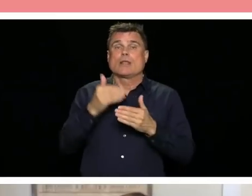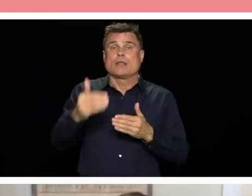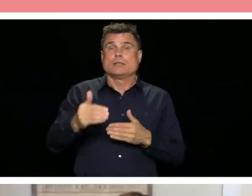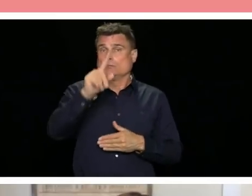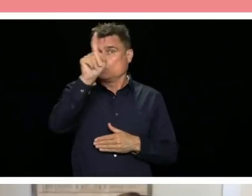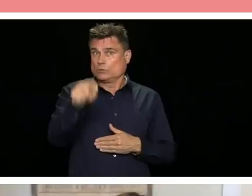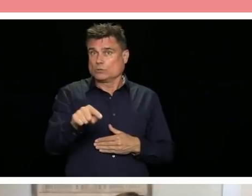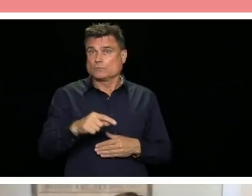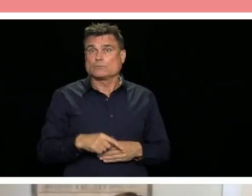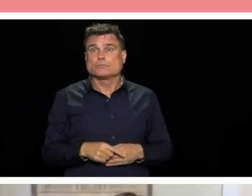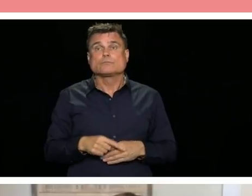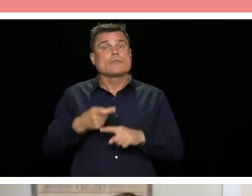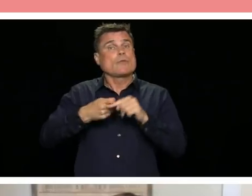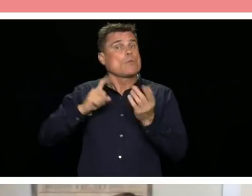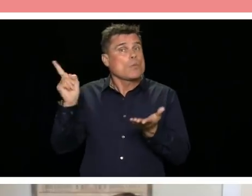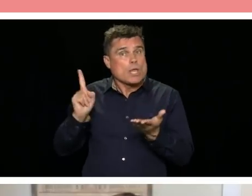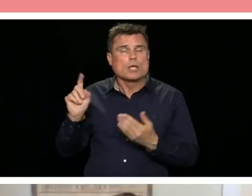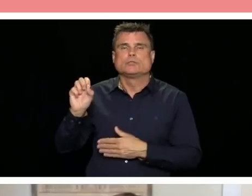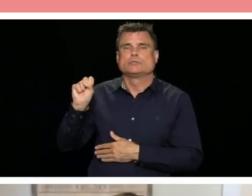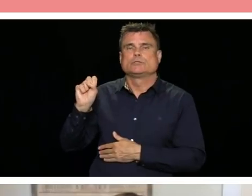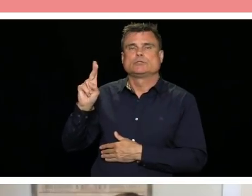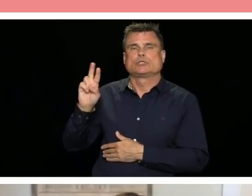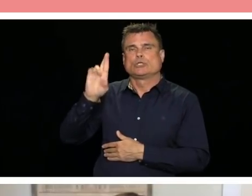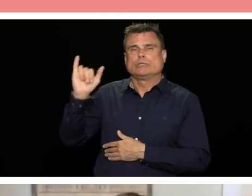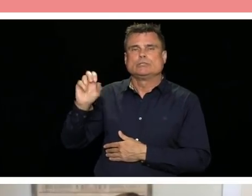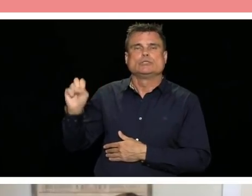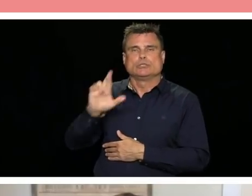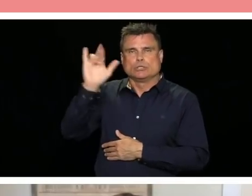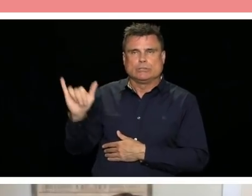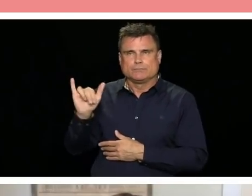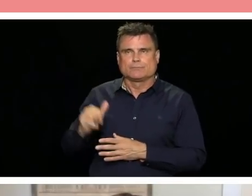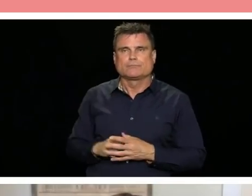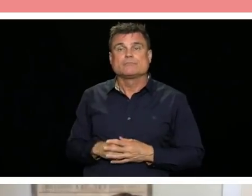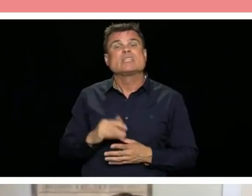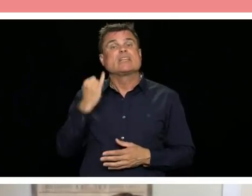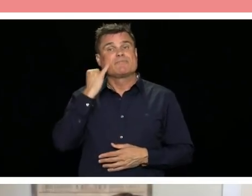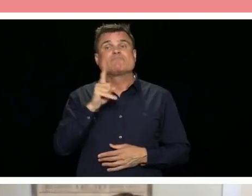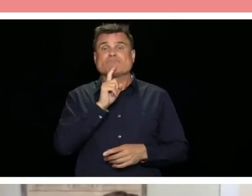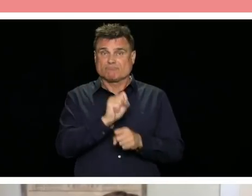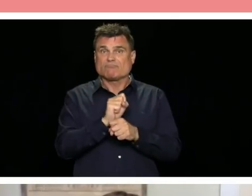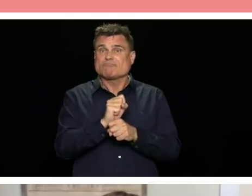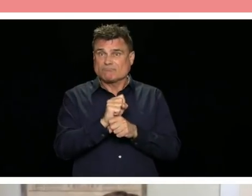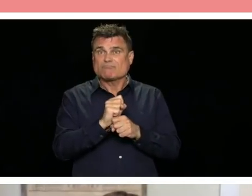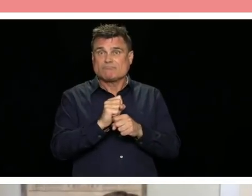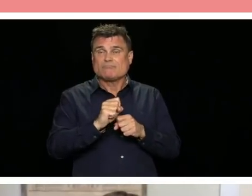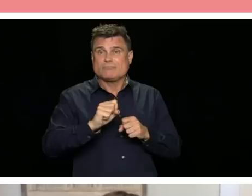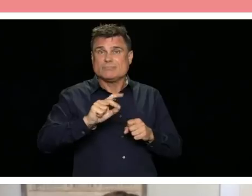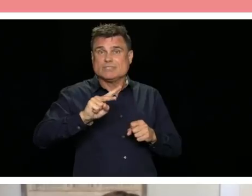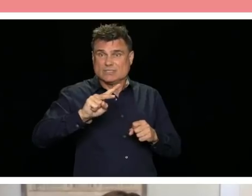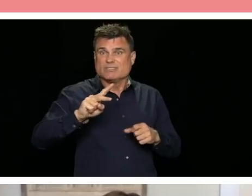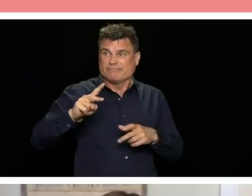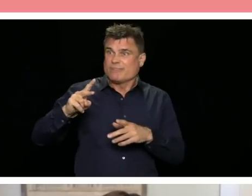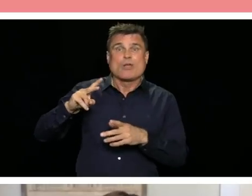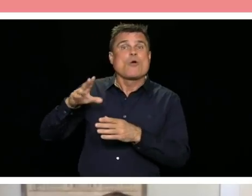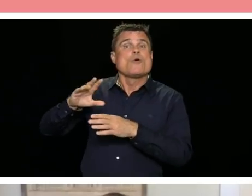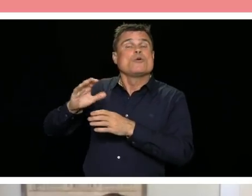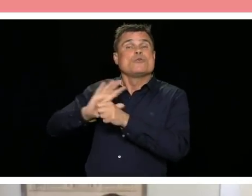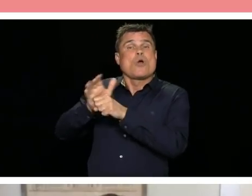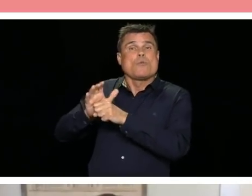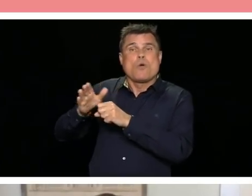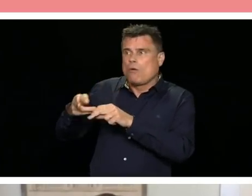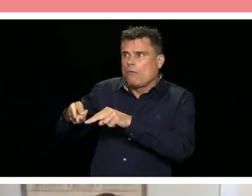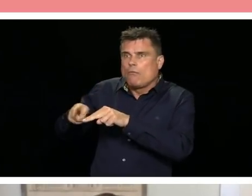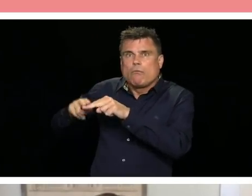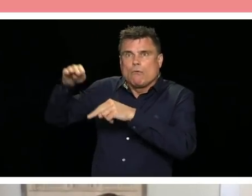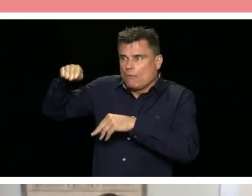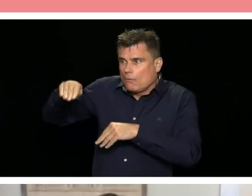there be any relief provided for those who operate or attend a non-licensed daycare facility? Thank you so